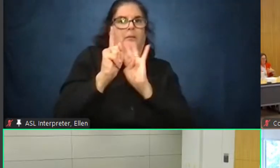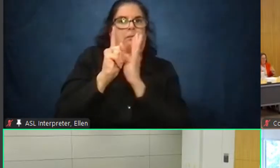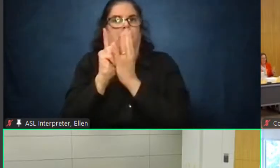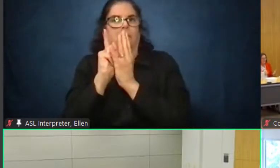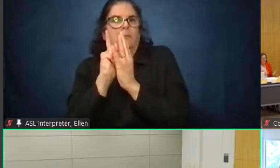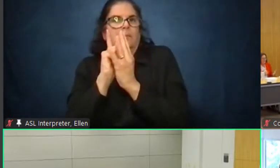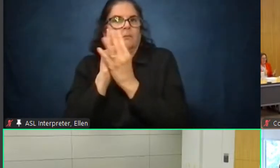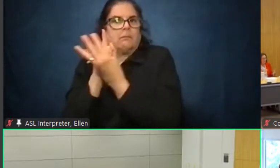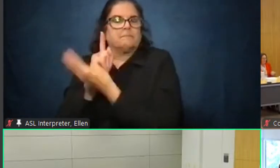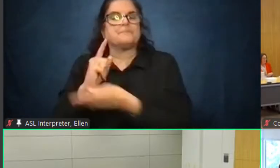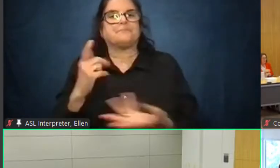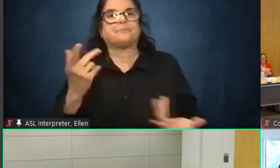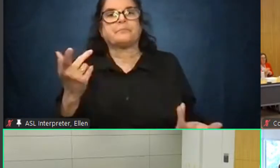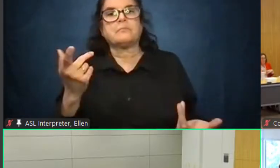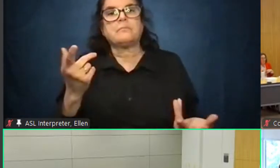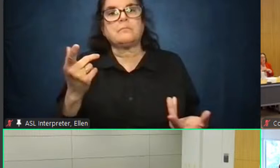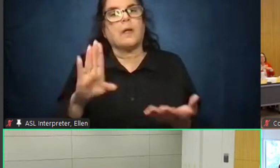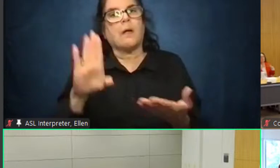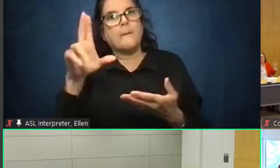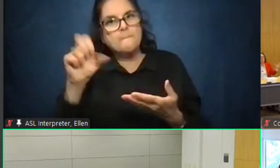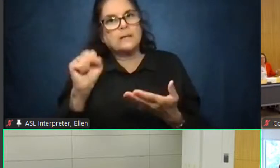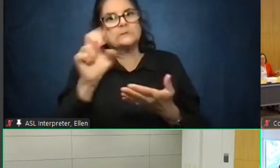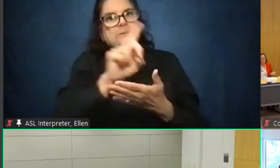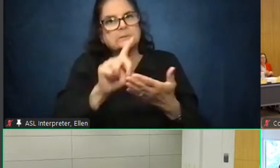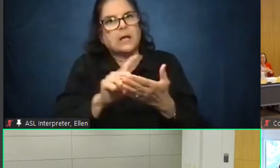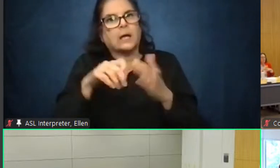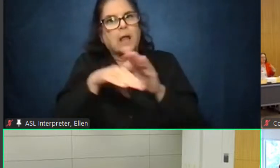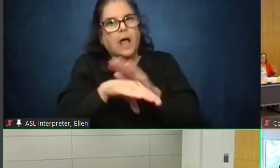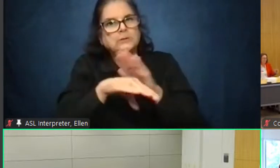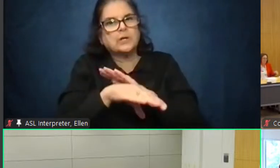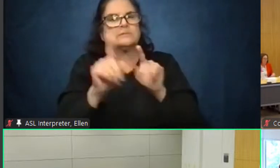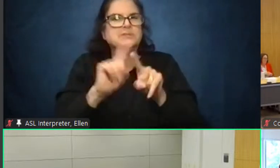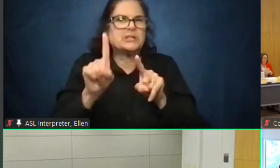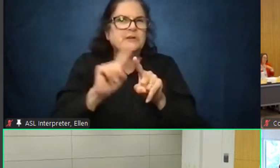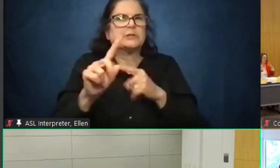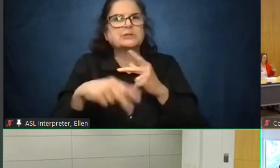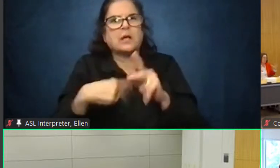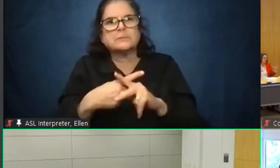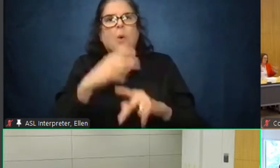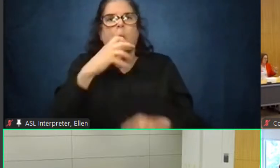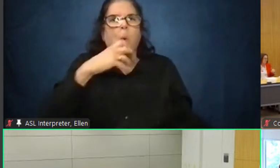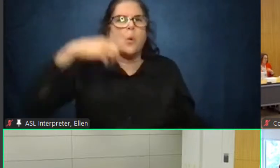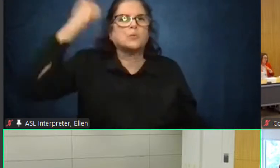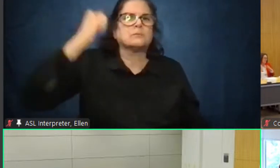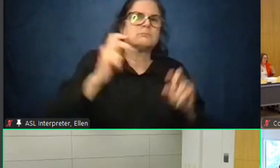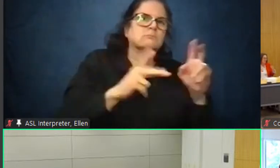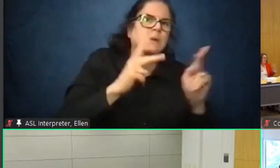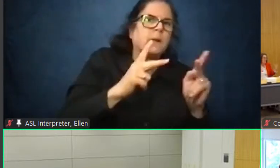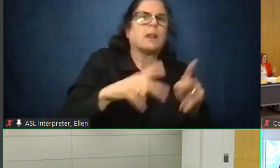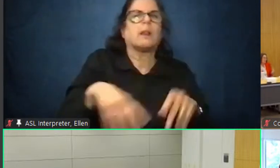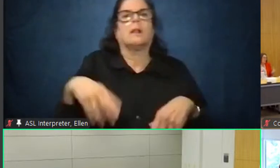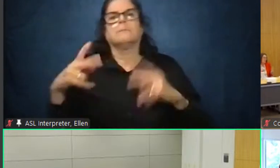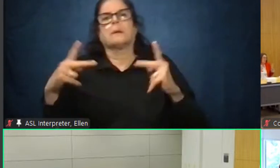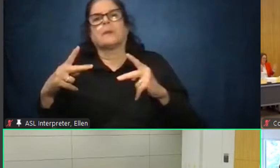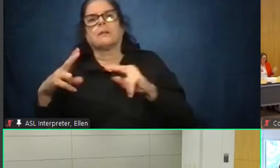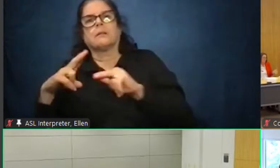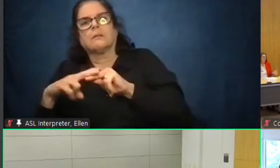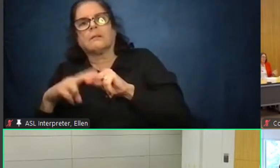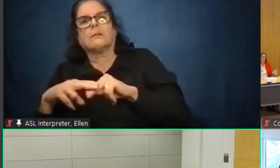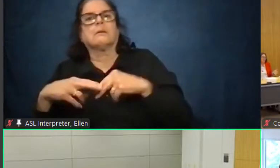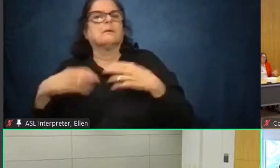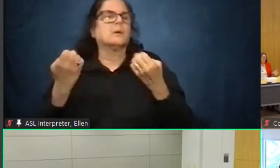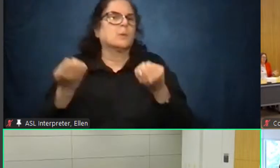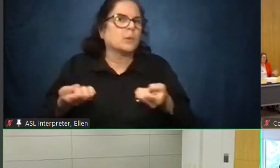bus design and accessibility, we're thinking of all the types of mobility, the older adult, like all of this and all this space it's taking